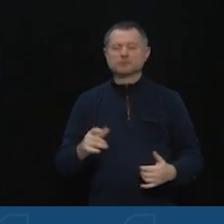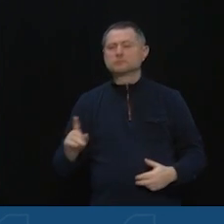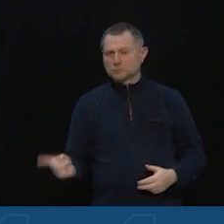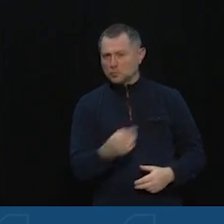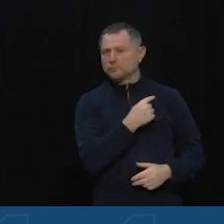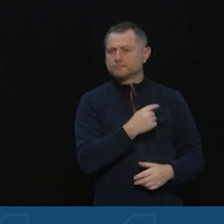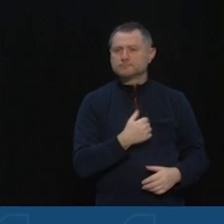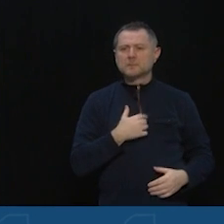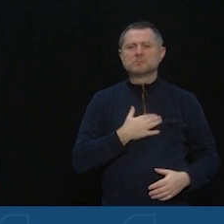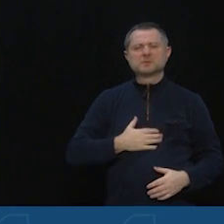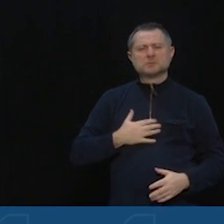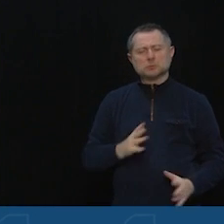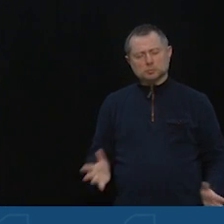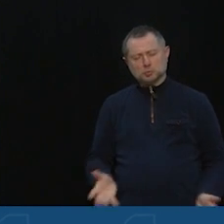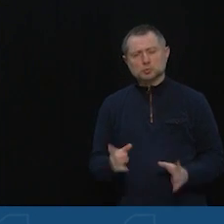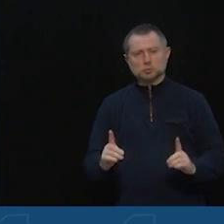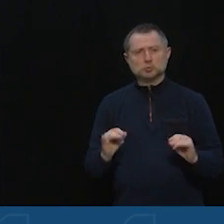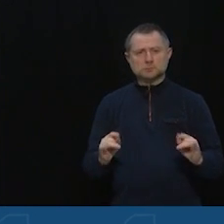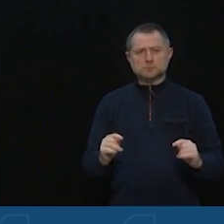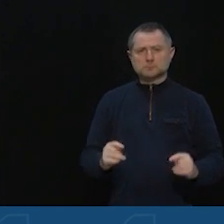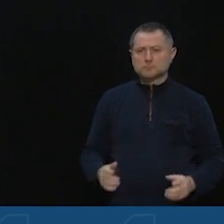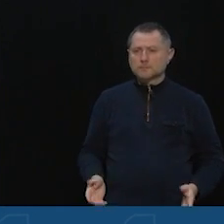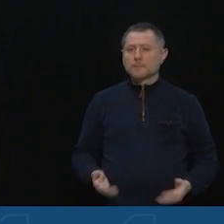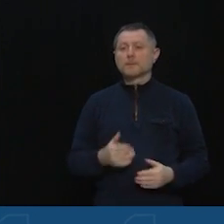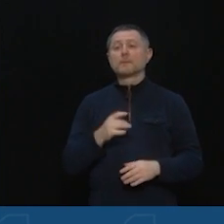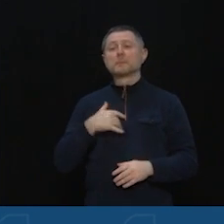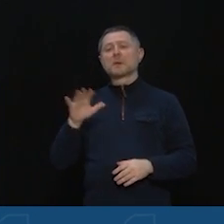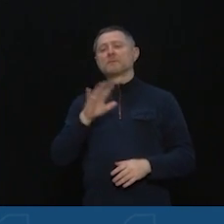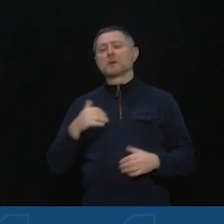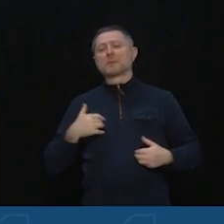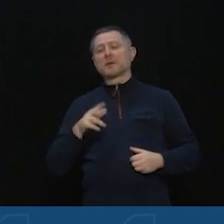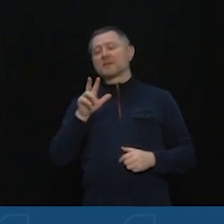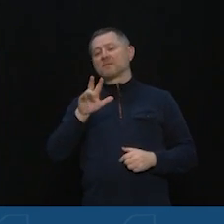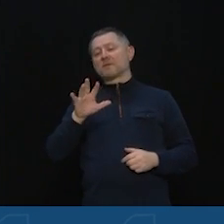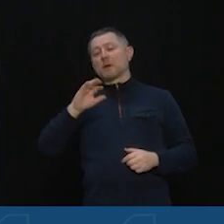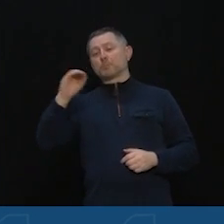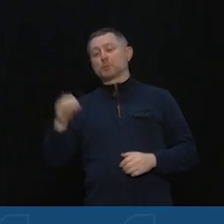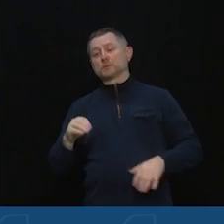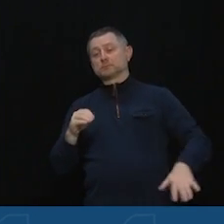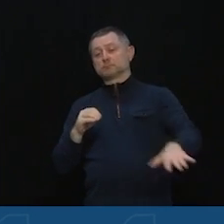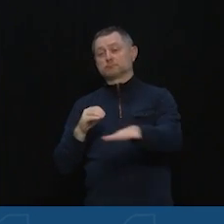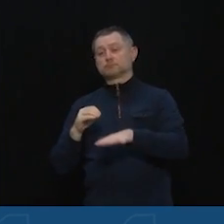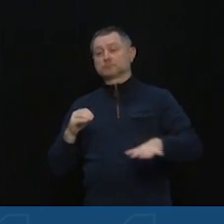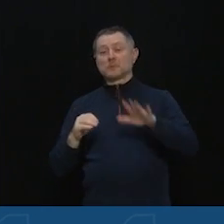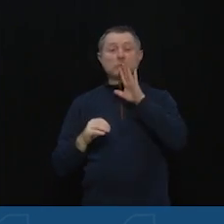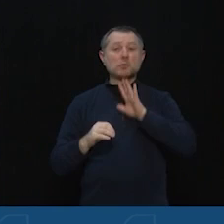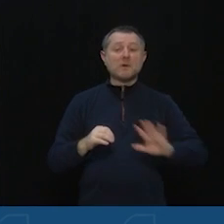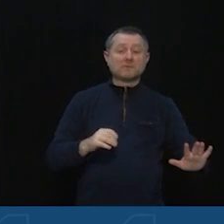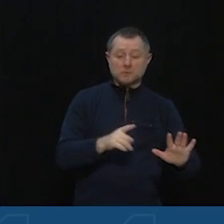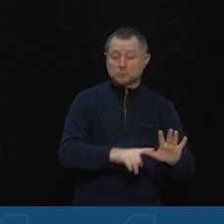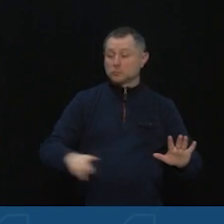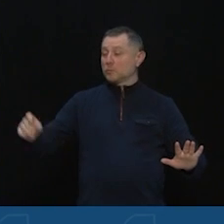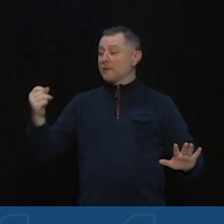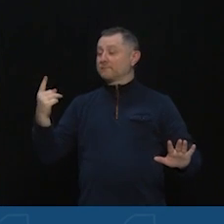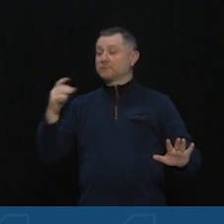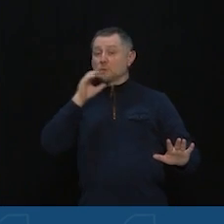do that. We have about 35% of children between the ages of 5 and 11